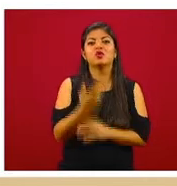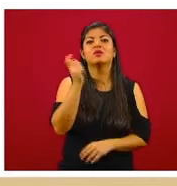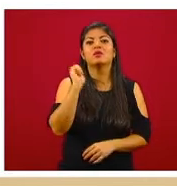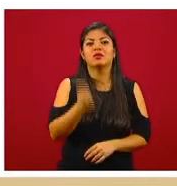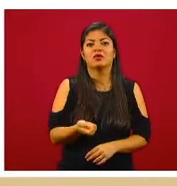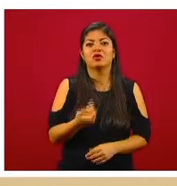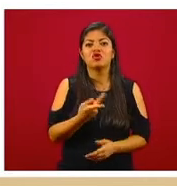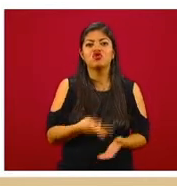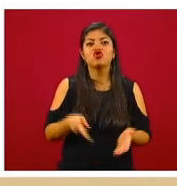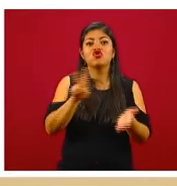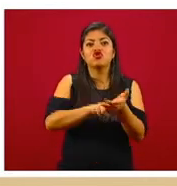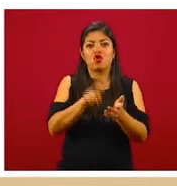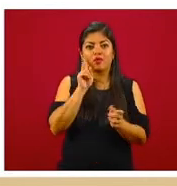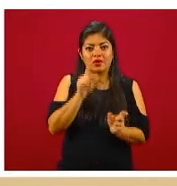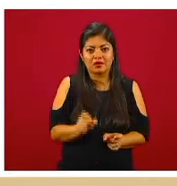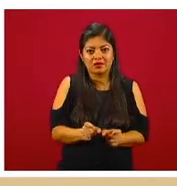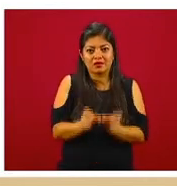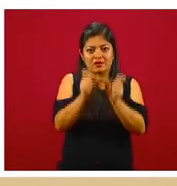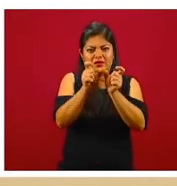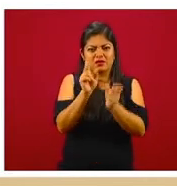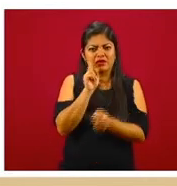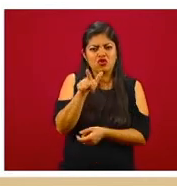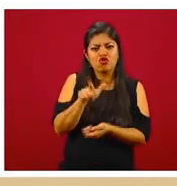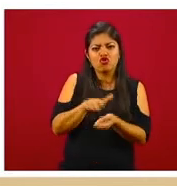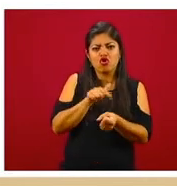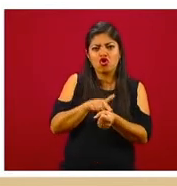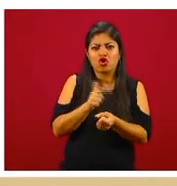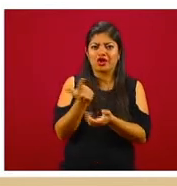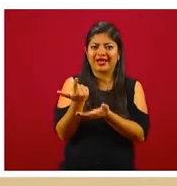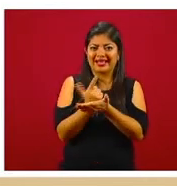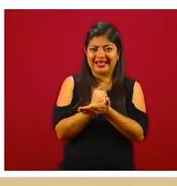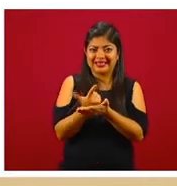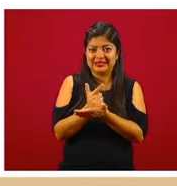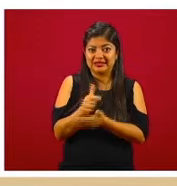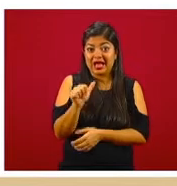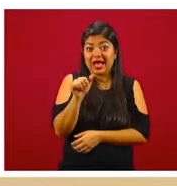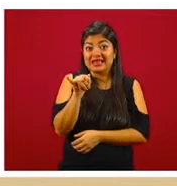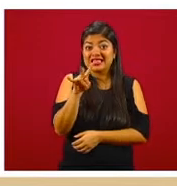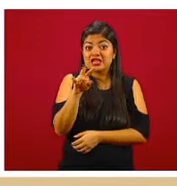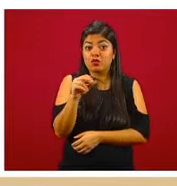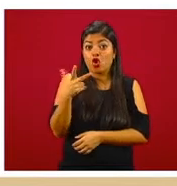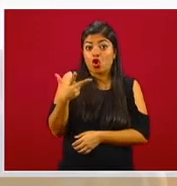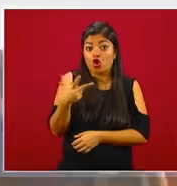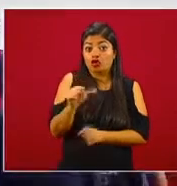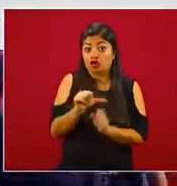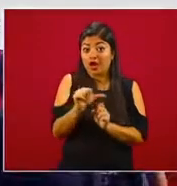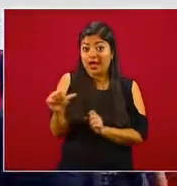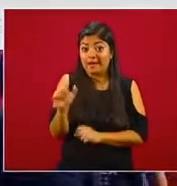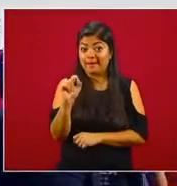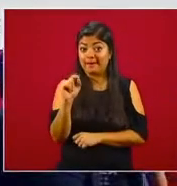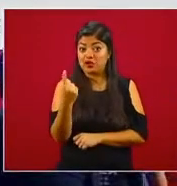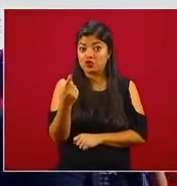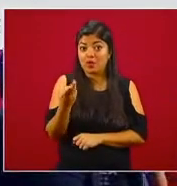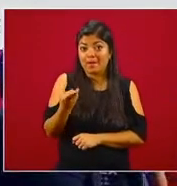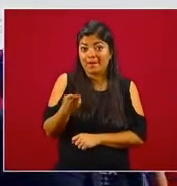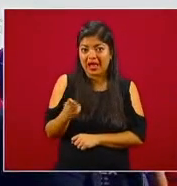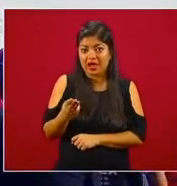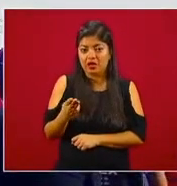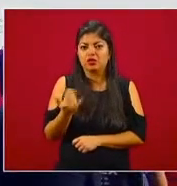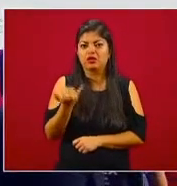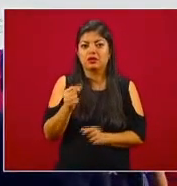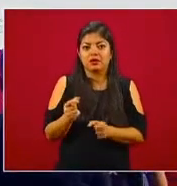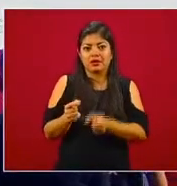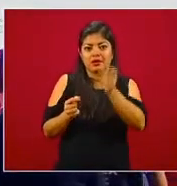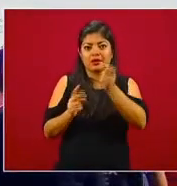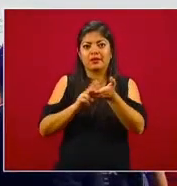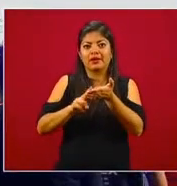barra, o de Alomia doble mentioned columna, that unas en we gris, have que son los casos incorporated a activos del double 8 al bar, 21 de mayo, y en a este double caso los color verdes, que